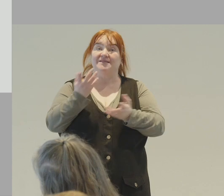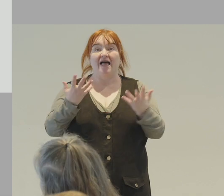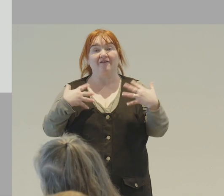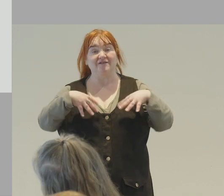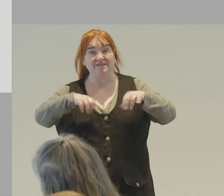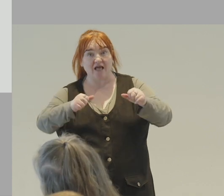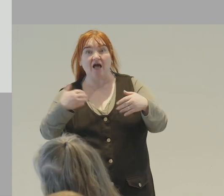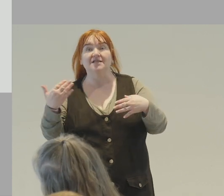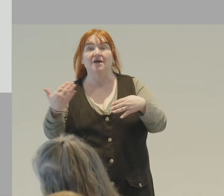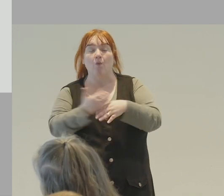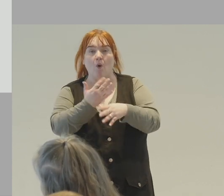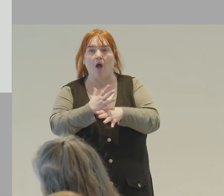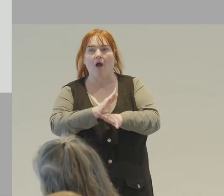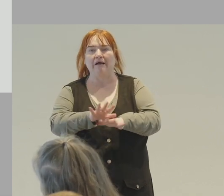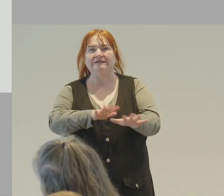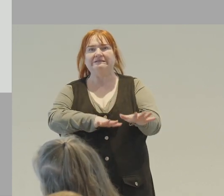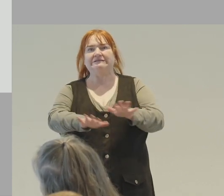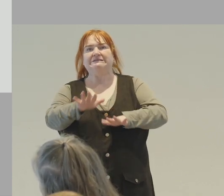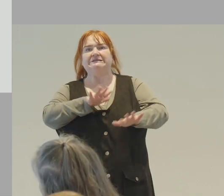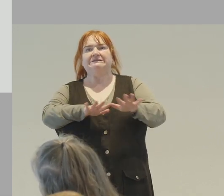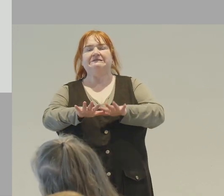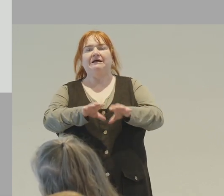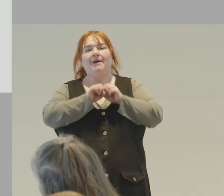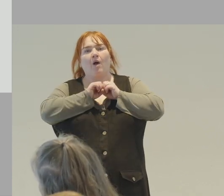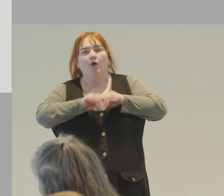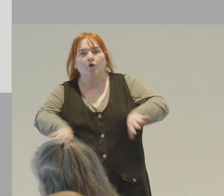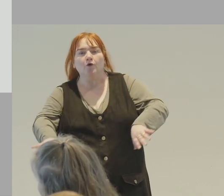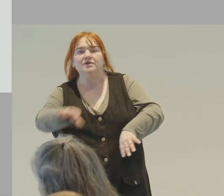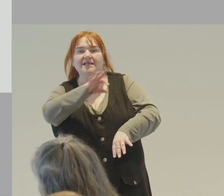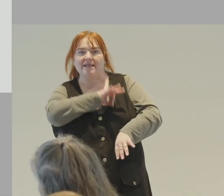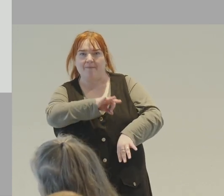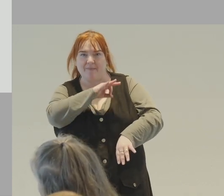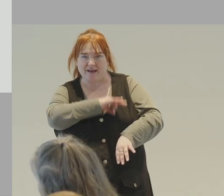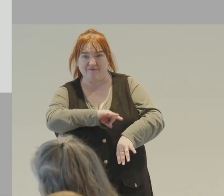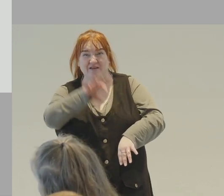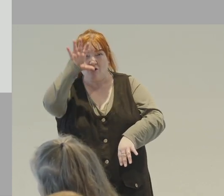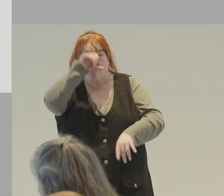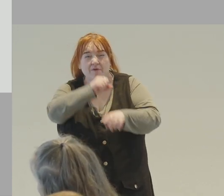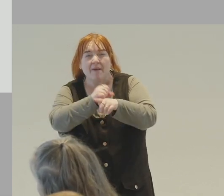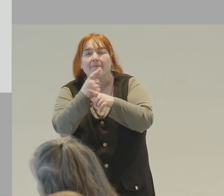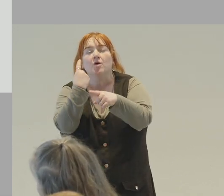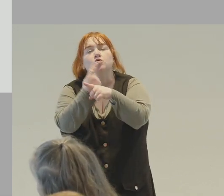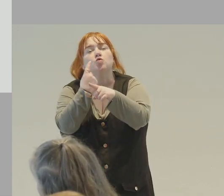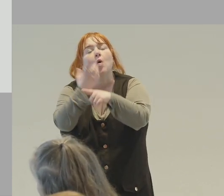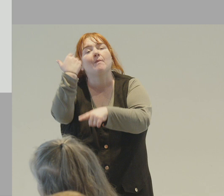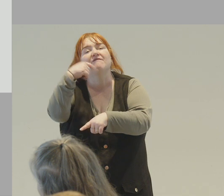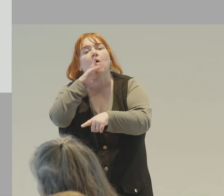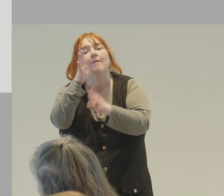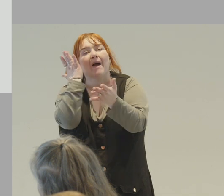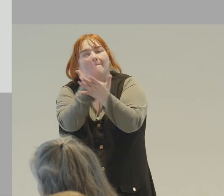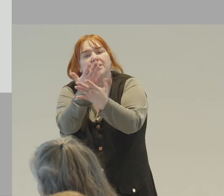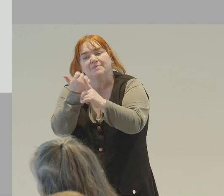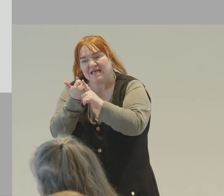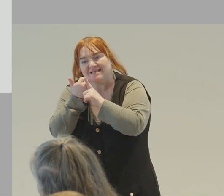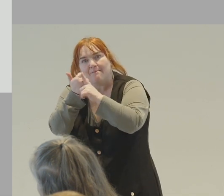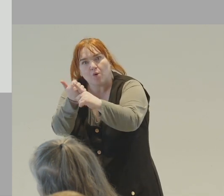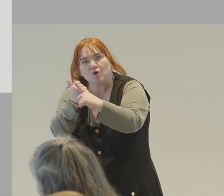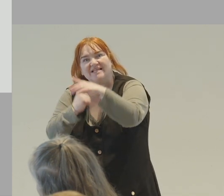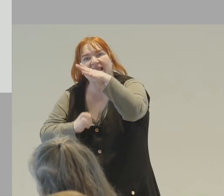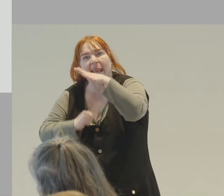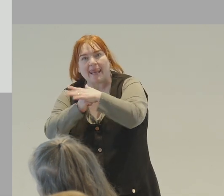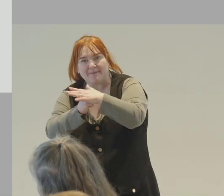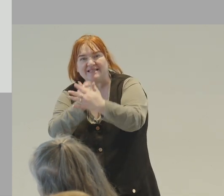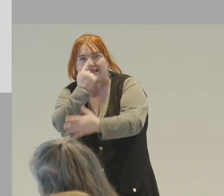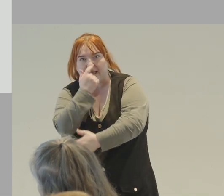rules you have to go through to make sure that person is doing supported work, they're only earning a certain amount, then it might not be